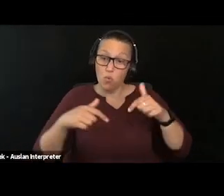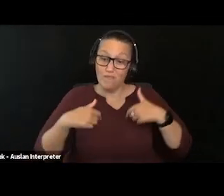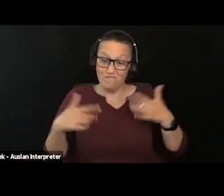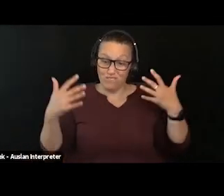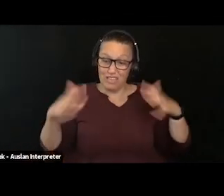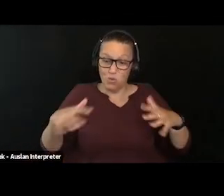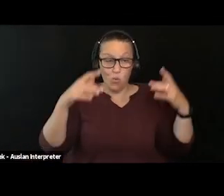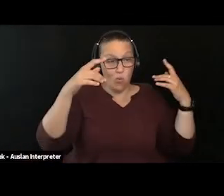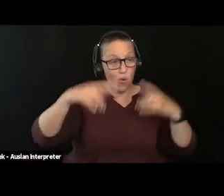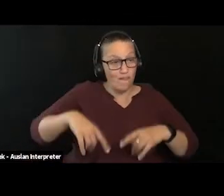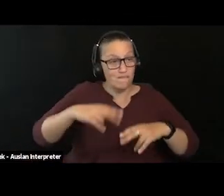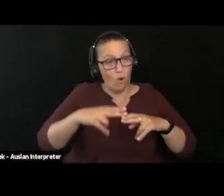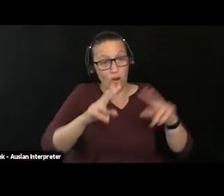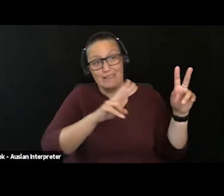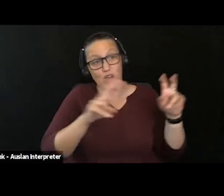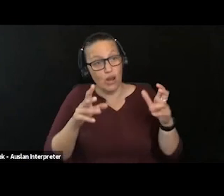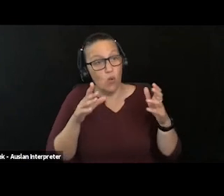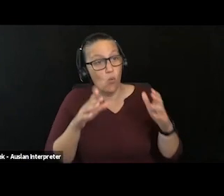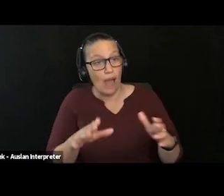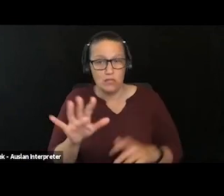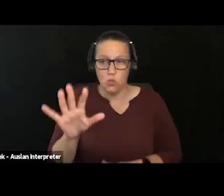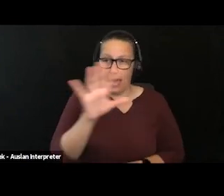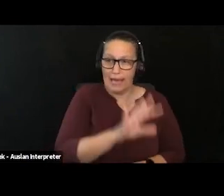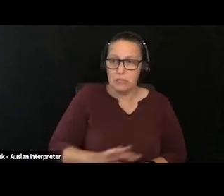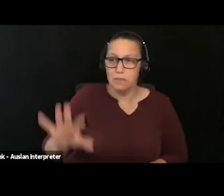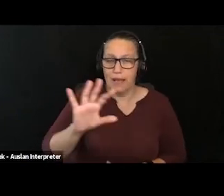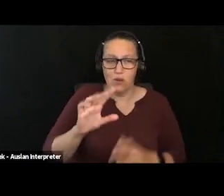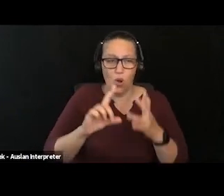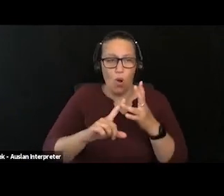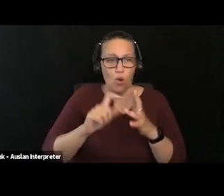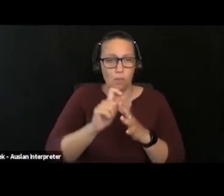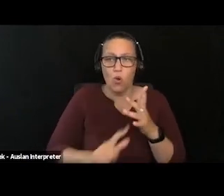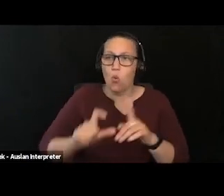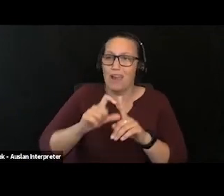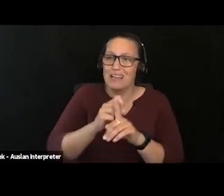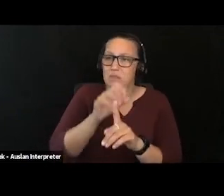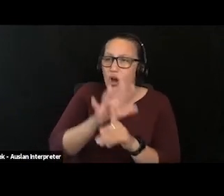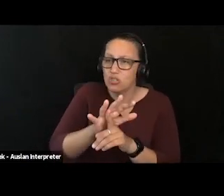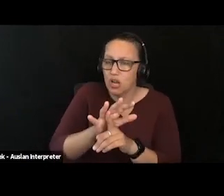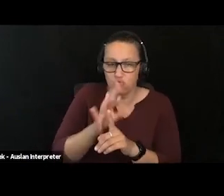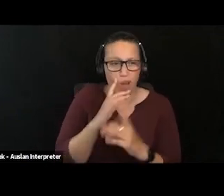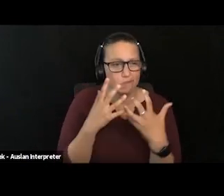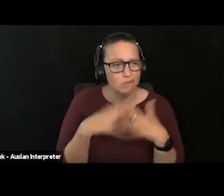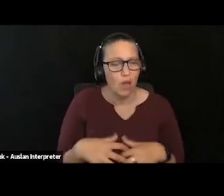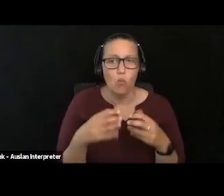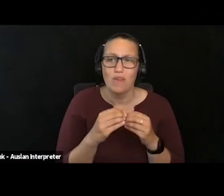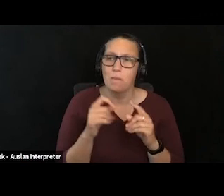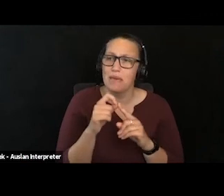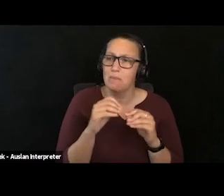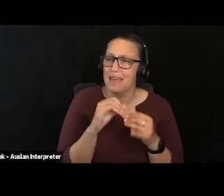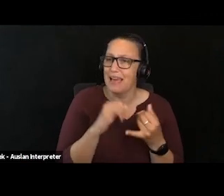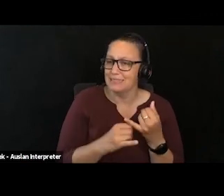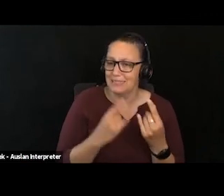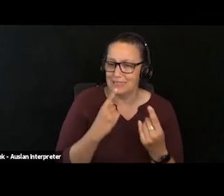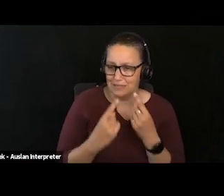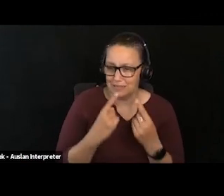for estimating opioid exposure and how best to do this using pharmaceutical benefit scheme data. We're preparing a number